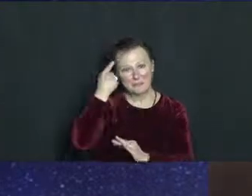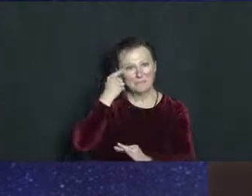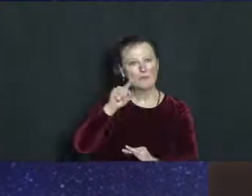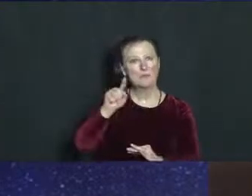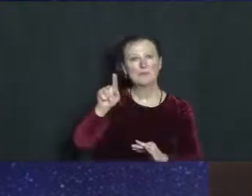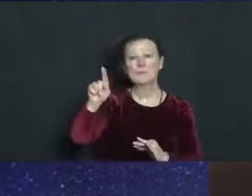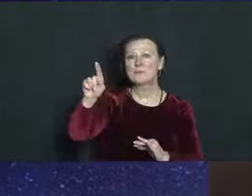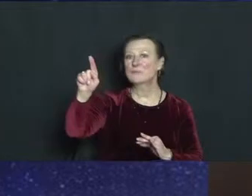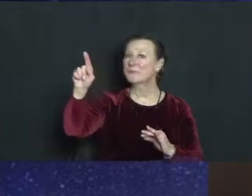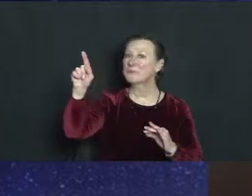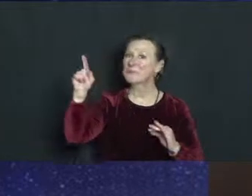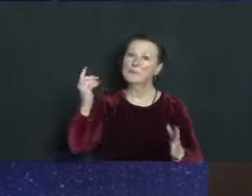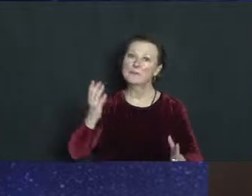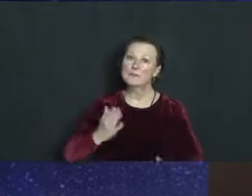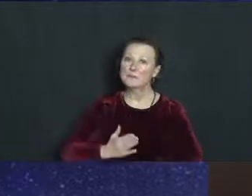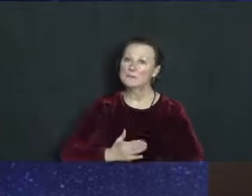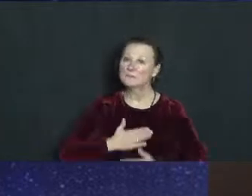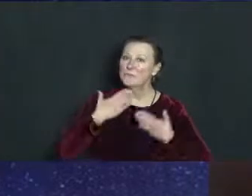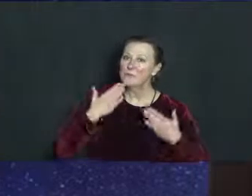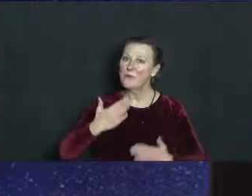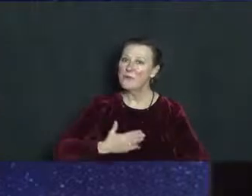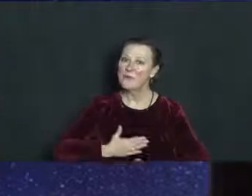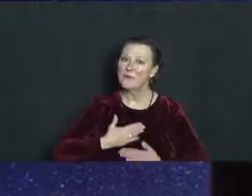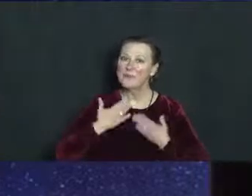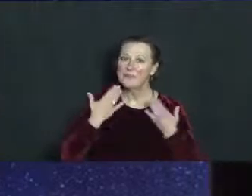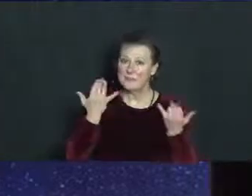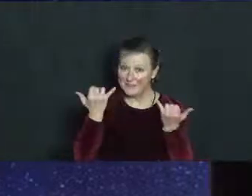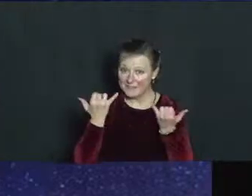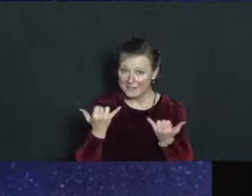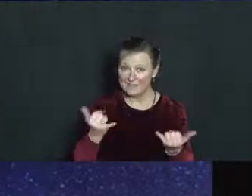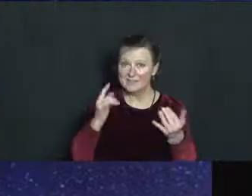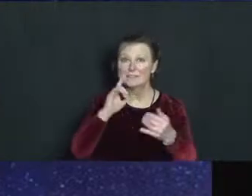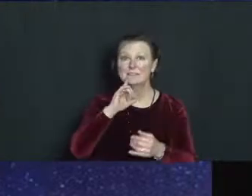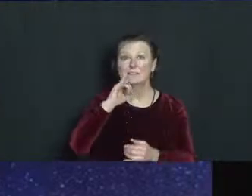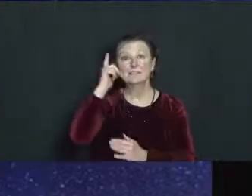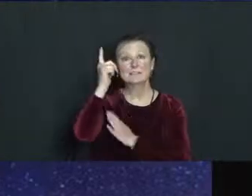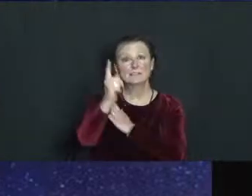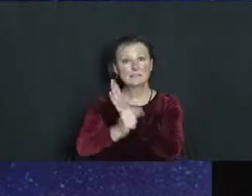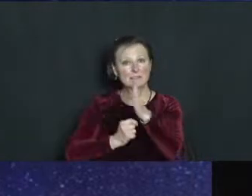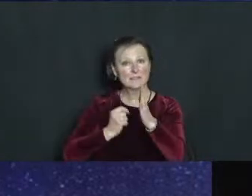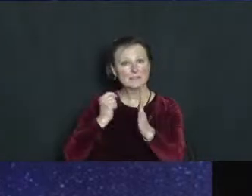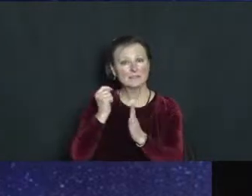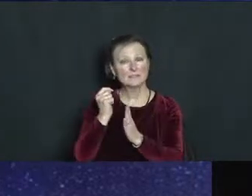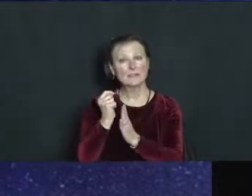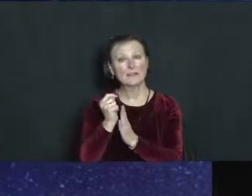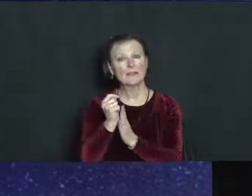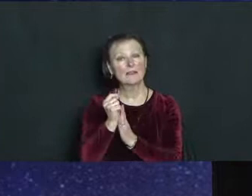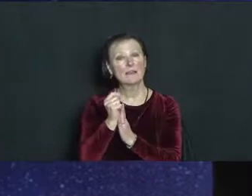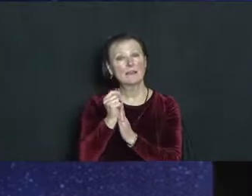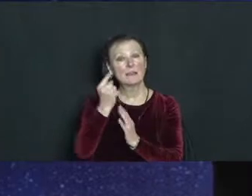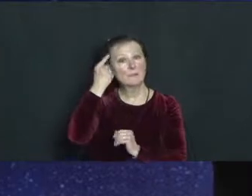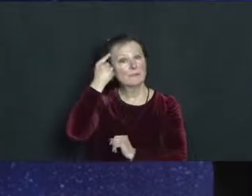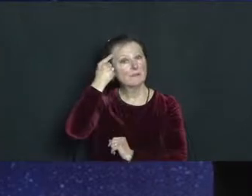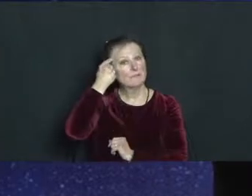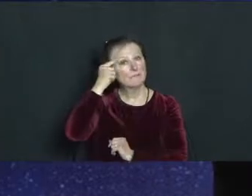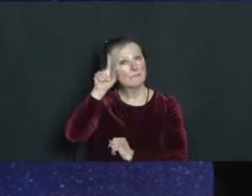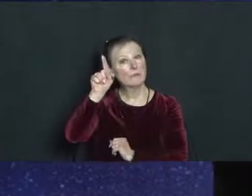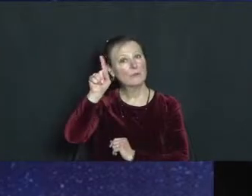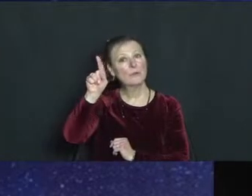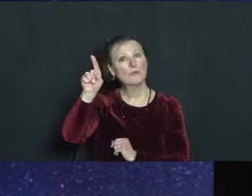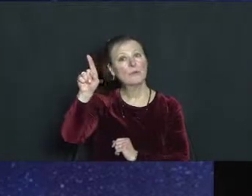time for joy. This is a